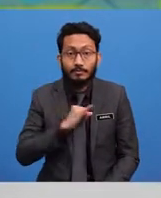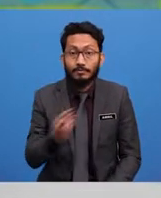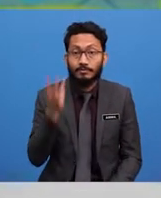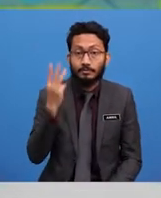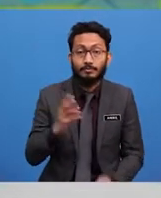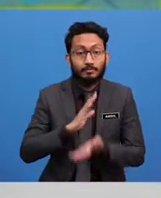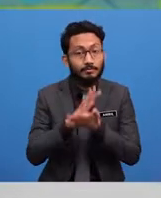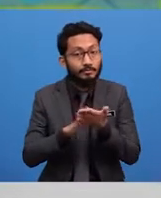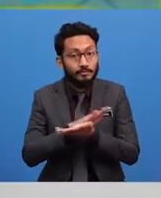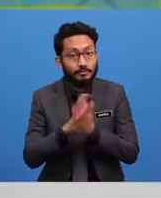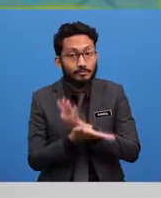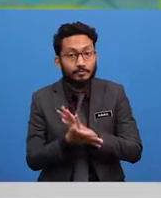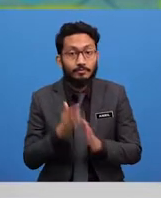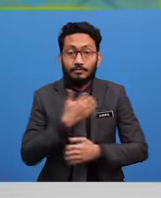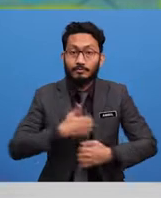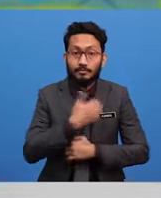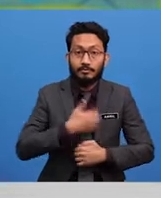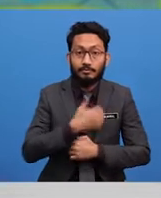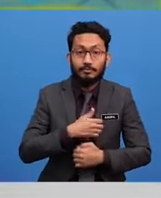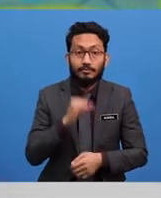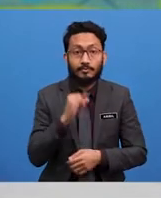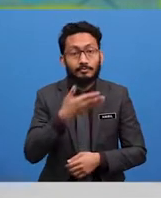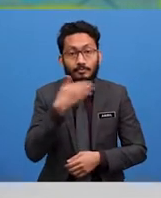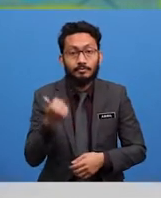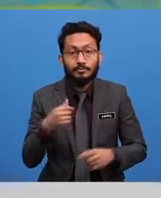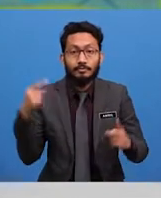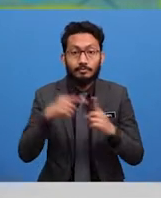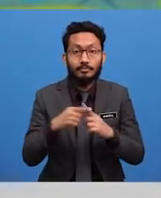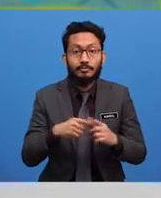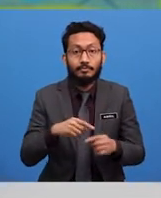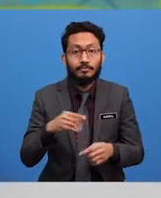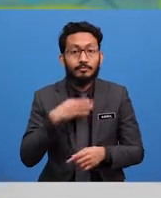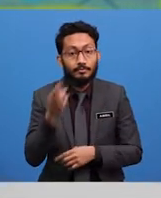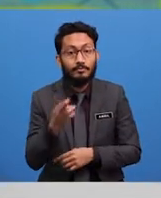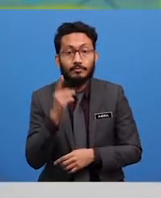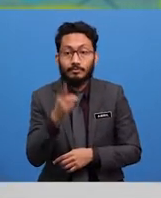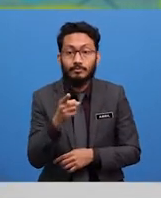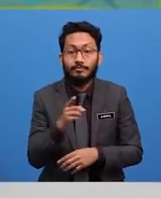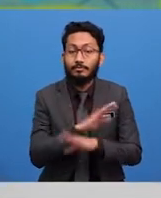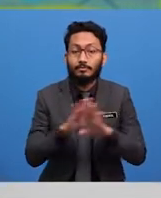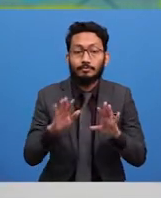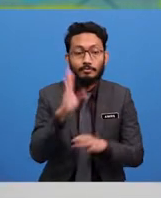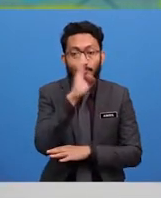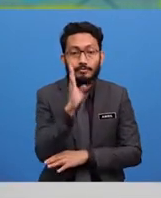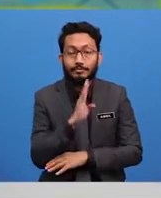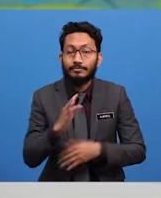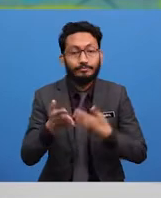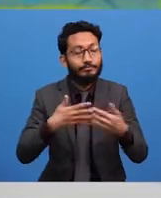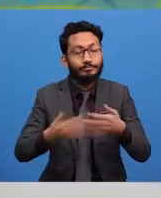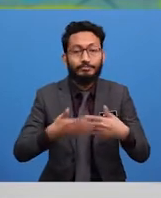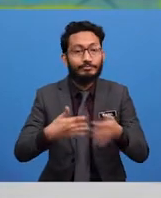Sorry, Mr. D. I was so excited to play the game that I forgot to invite